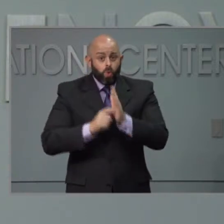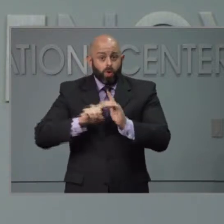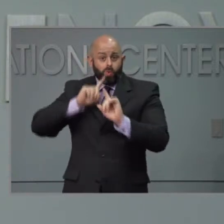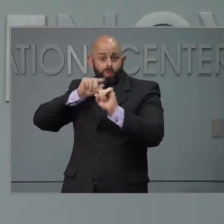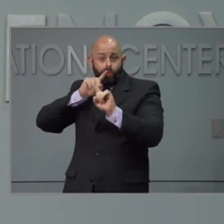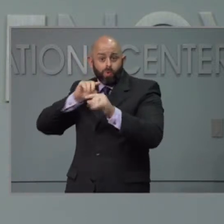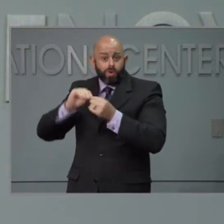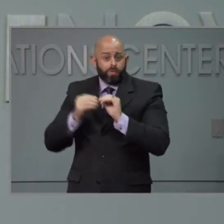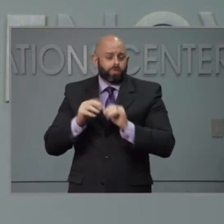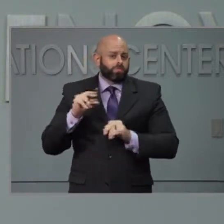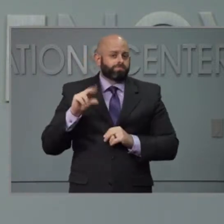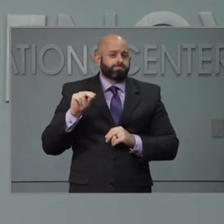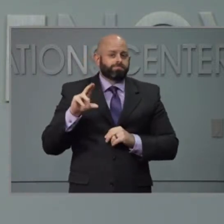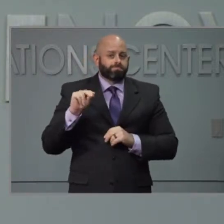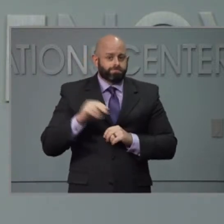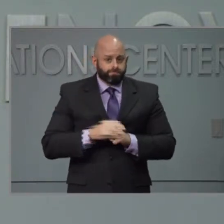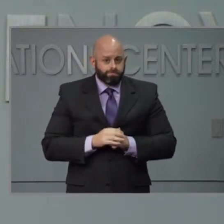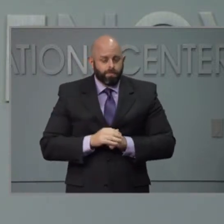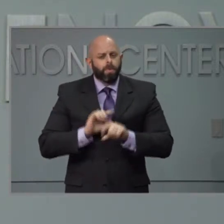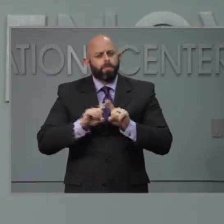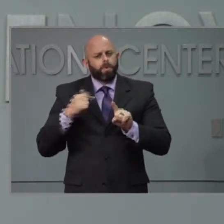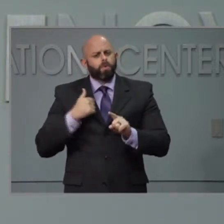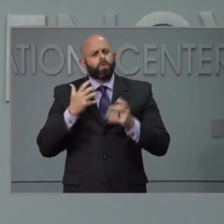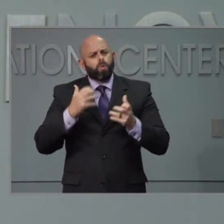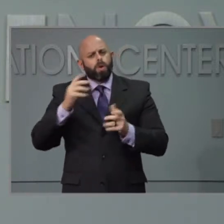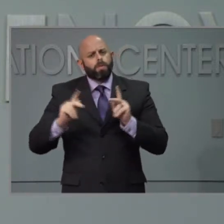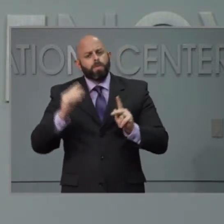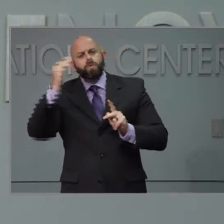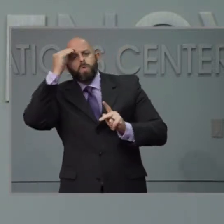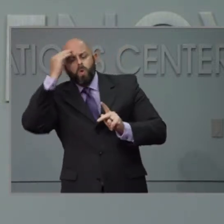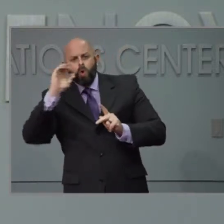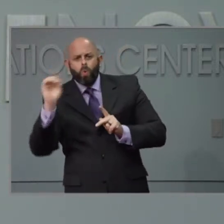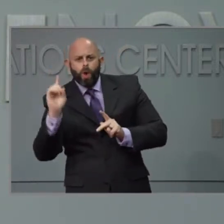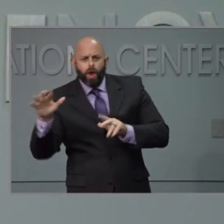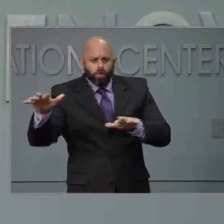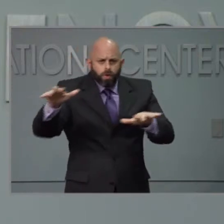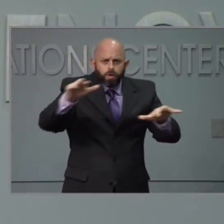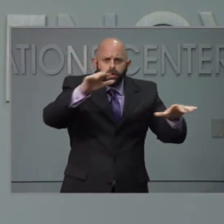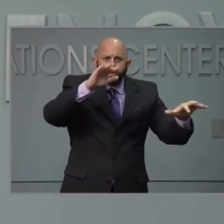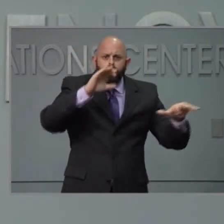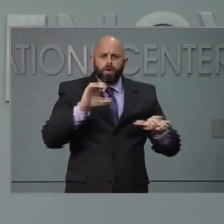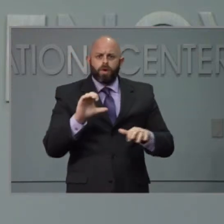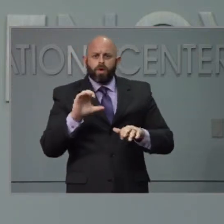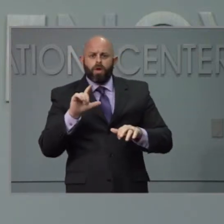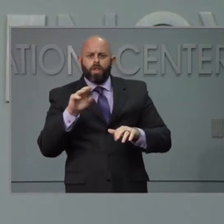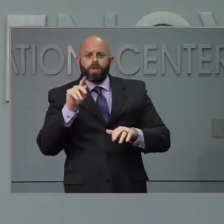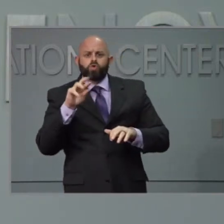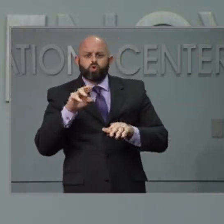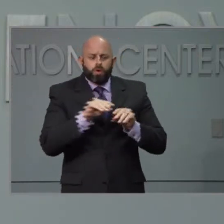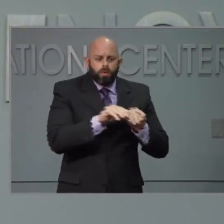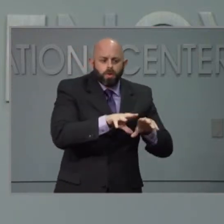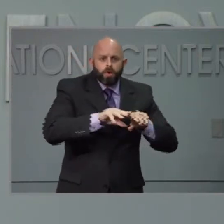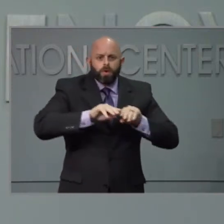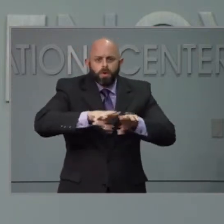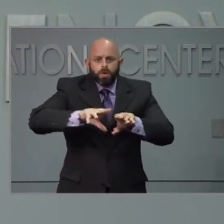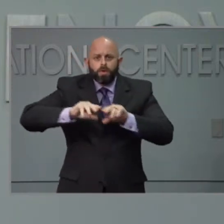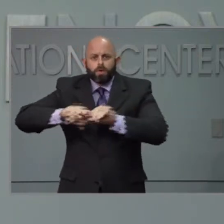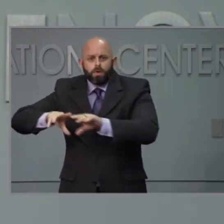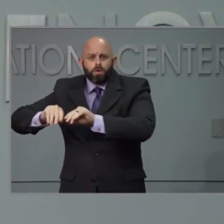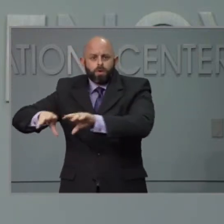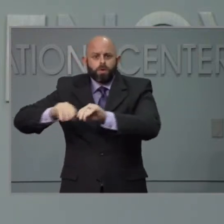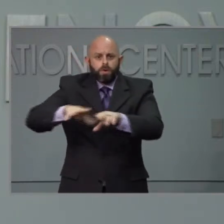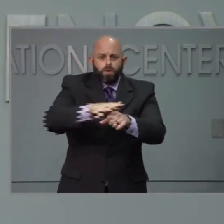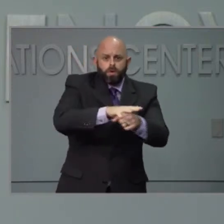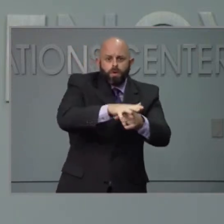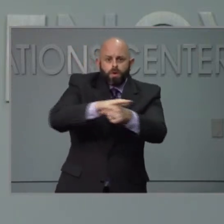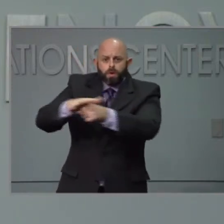an understanding of where these clusters are forming. And we want folks who are seeing a number of cases to reach out to their